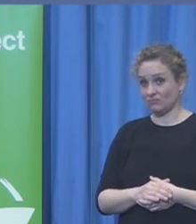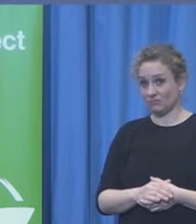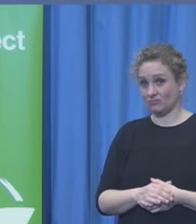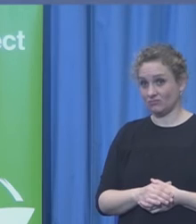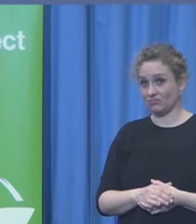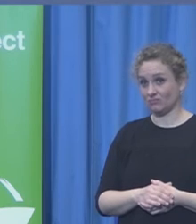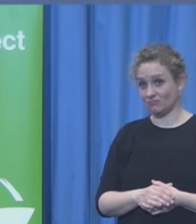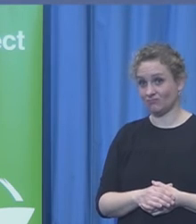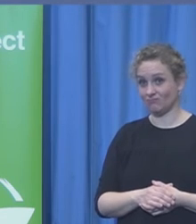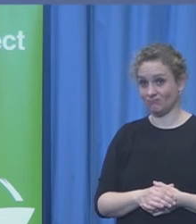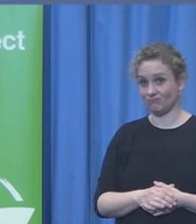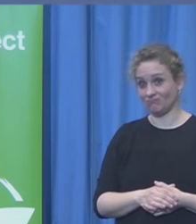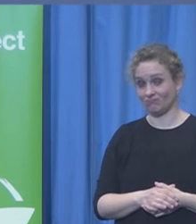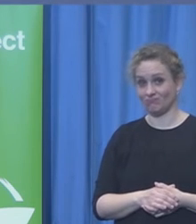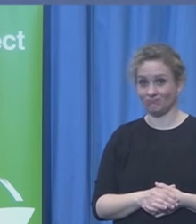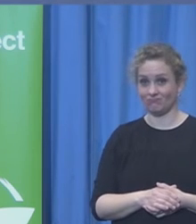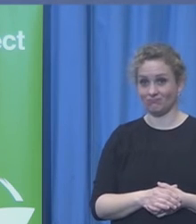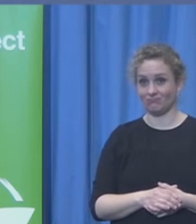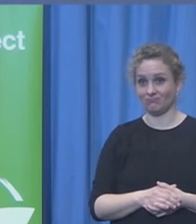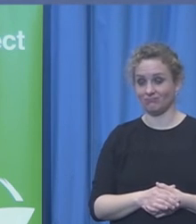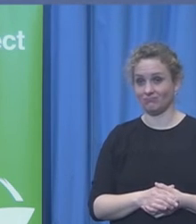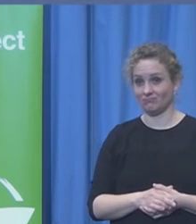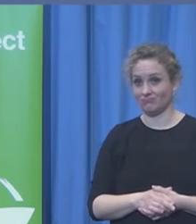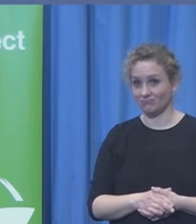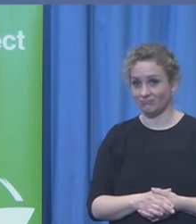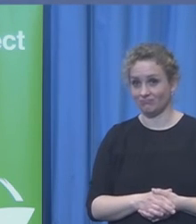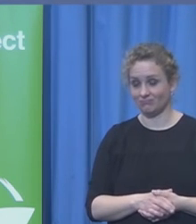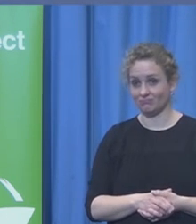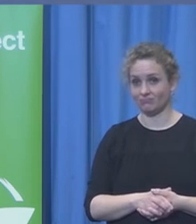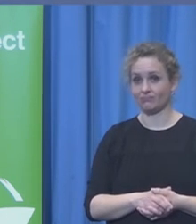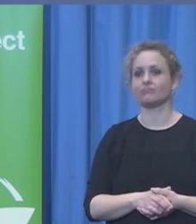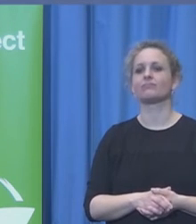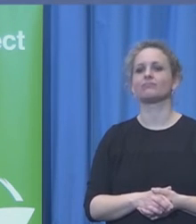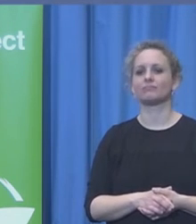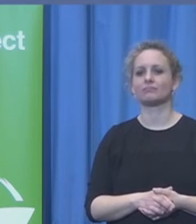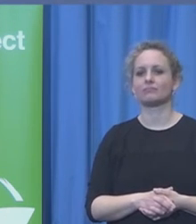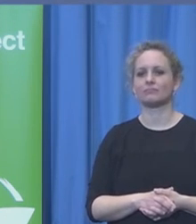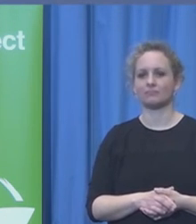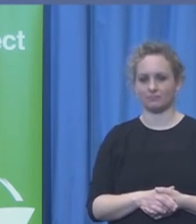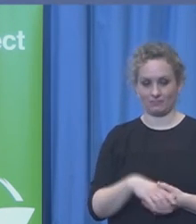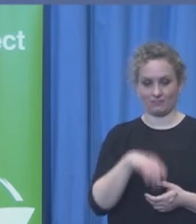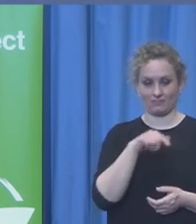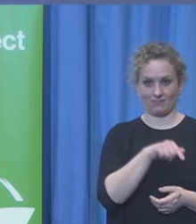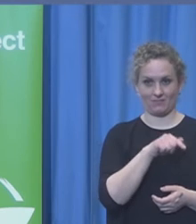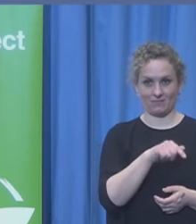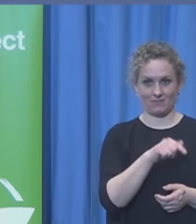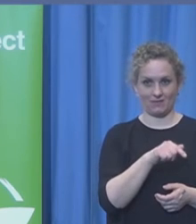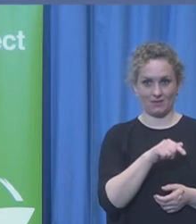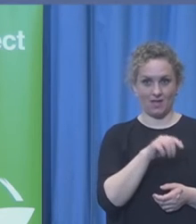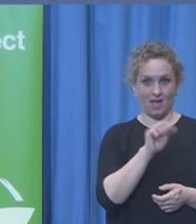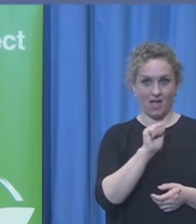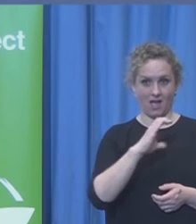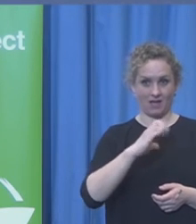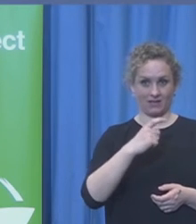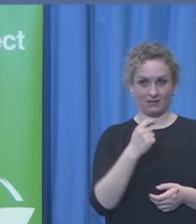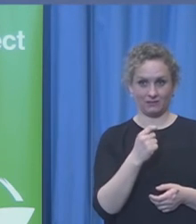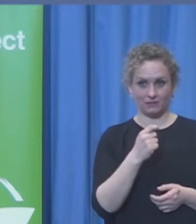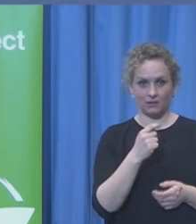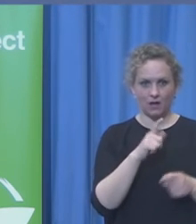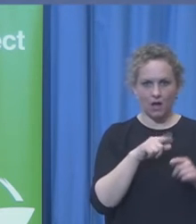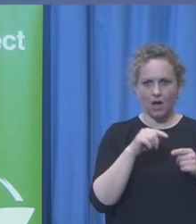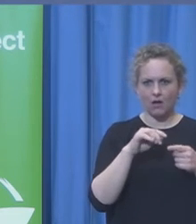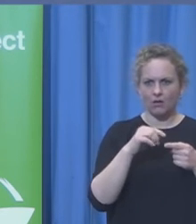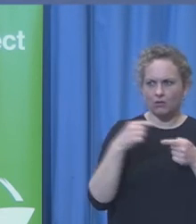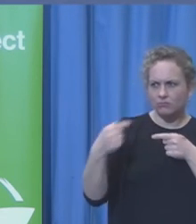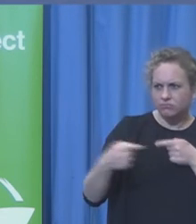the Act is not blocked. I mean, I have to say, the Act, the discussions on the Act are not blocked. They are very, very alive.